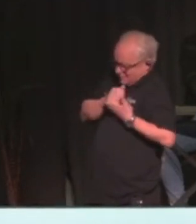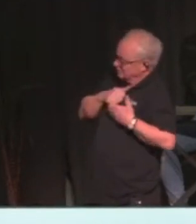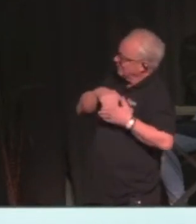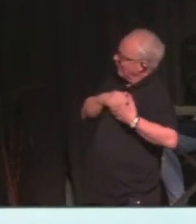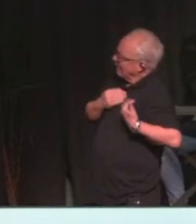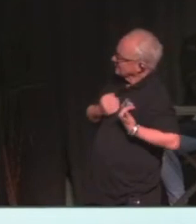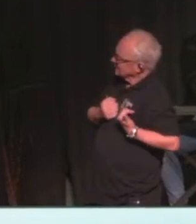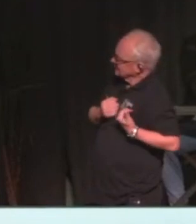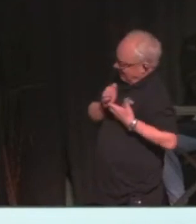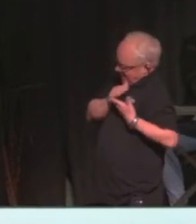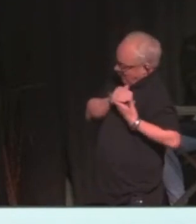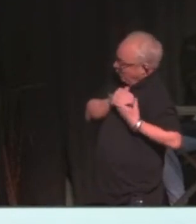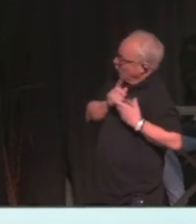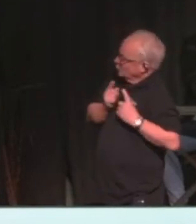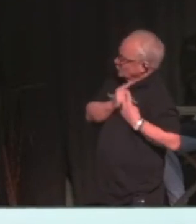to our hearts